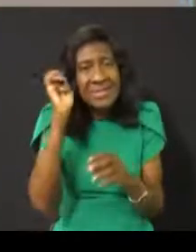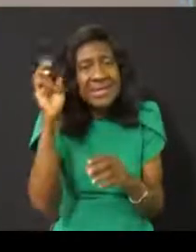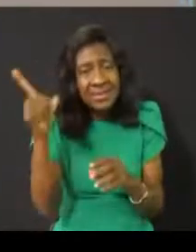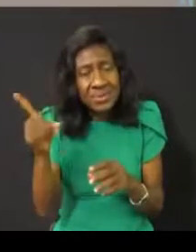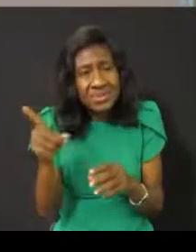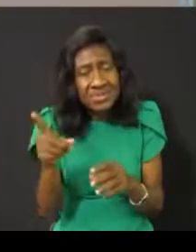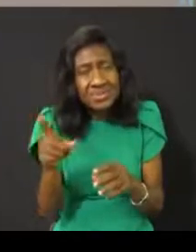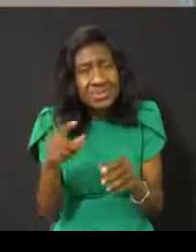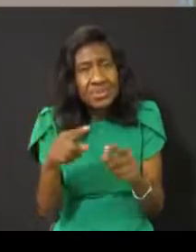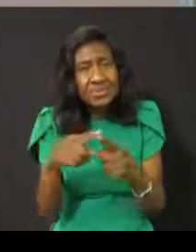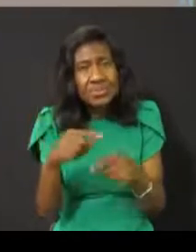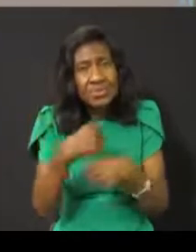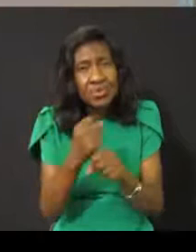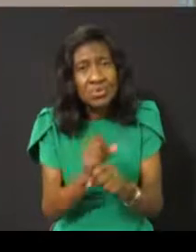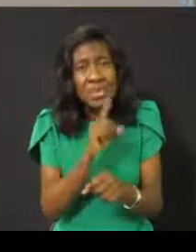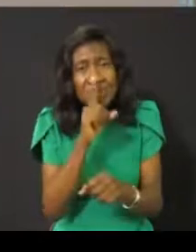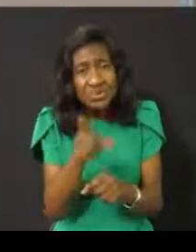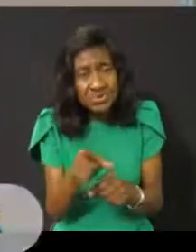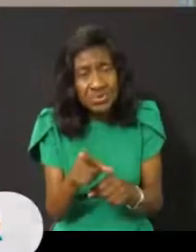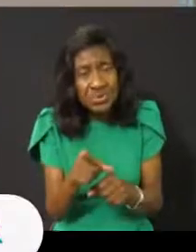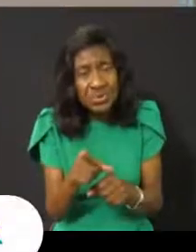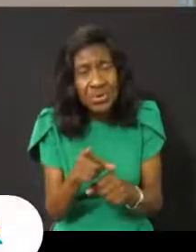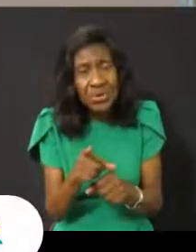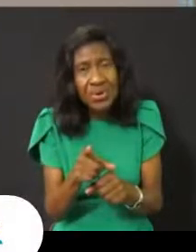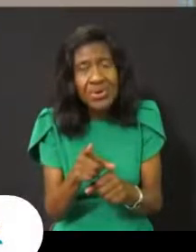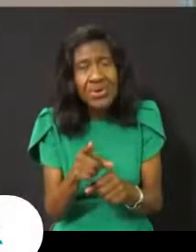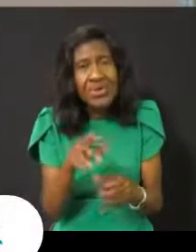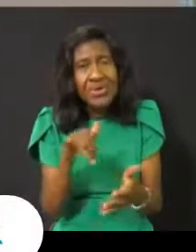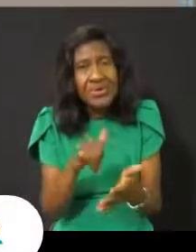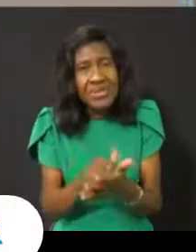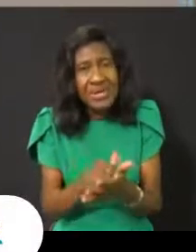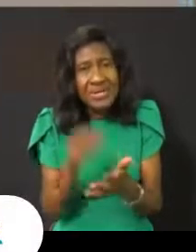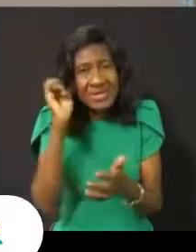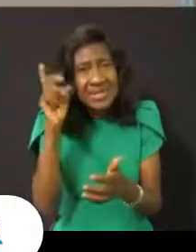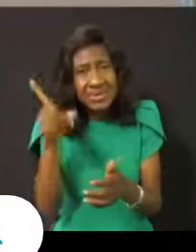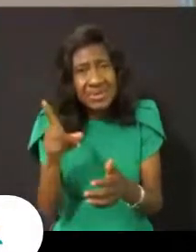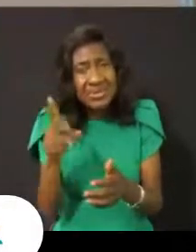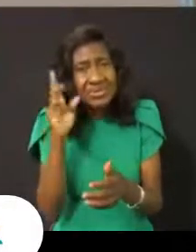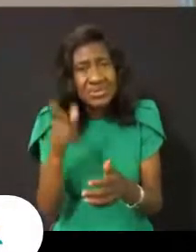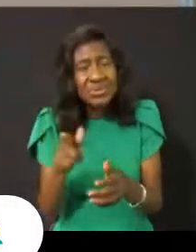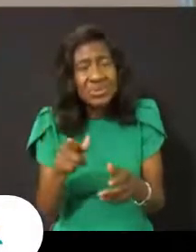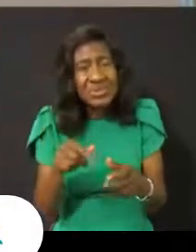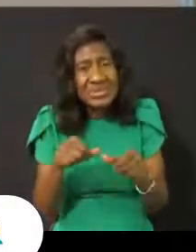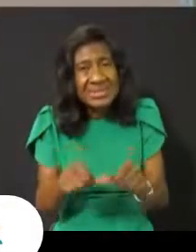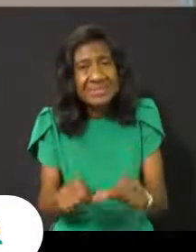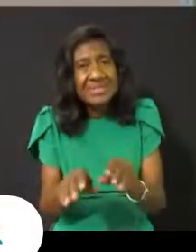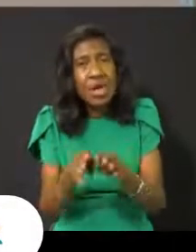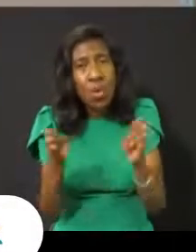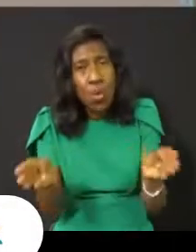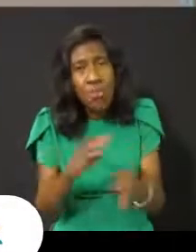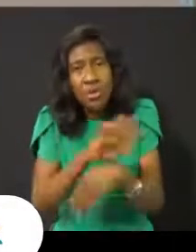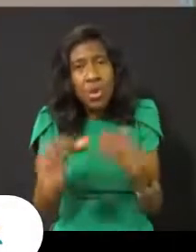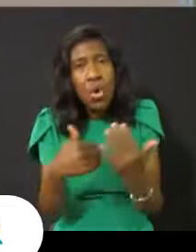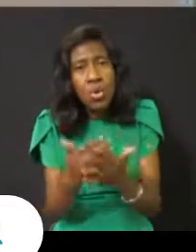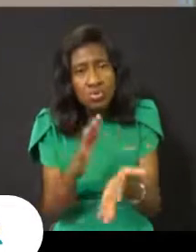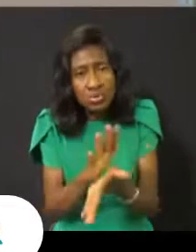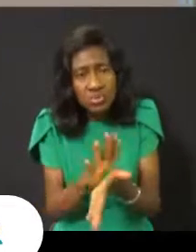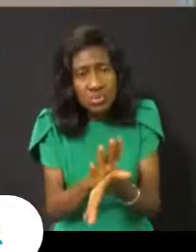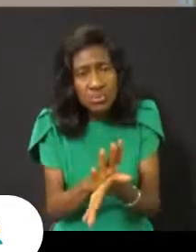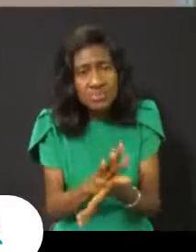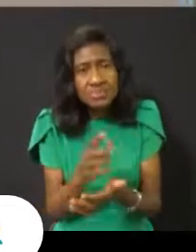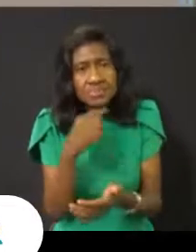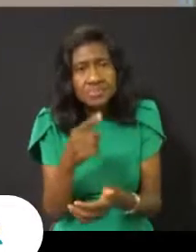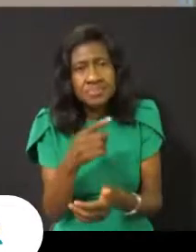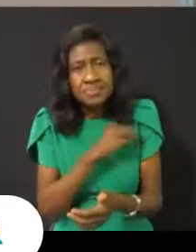of learning at our schools. However, I am pleased to also report that the Ministry of Health and Wellness